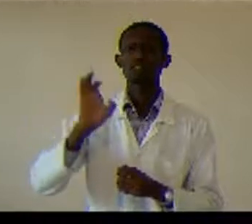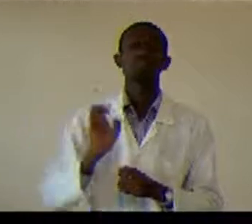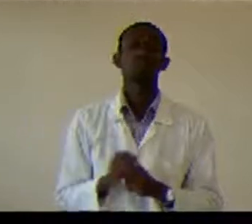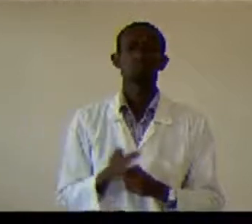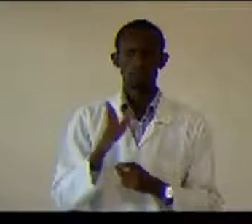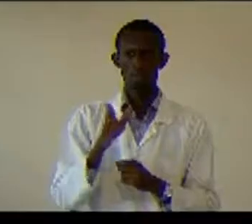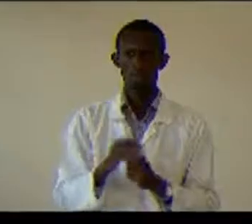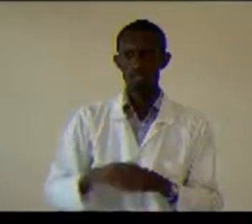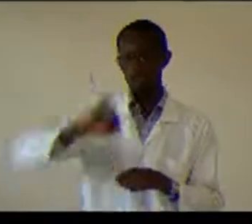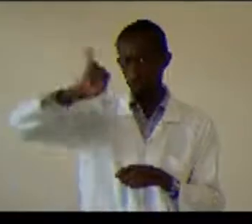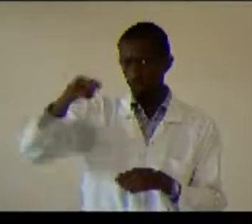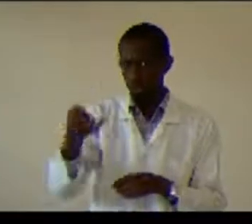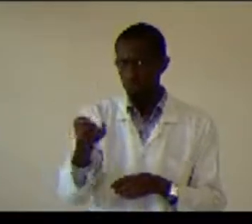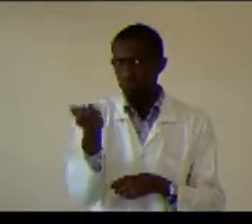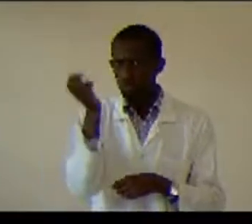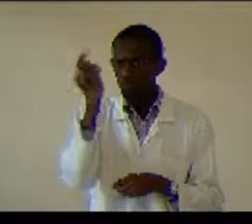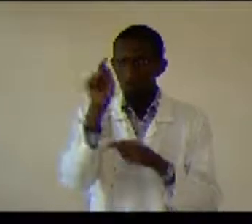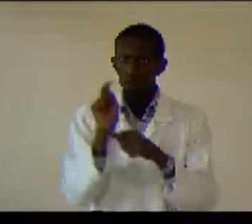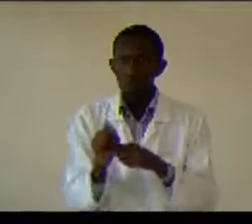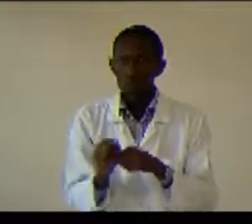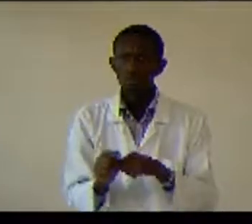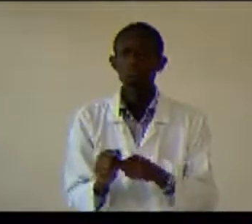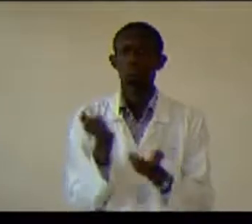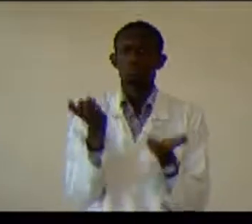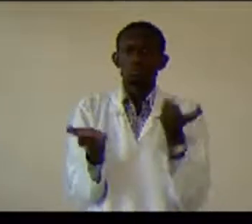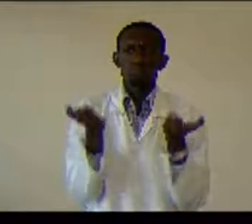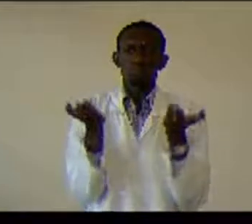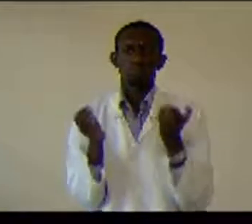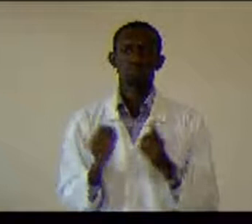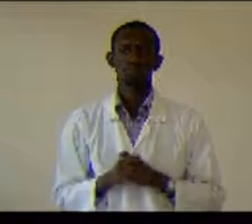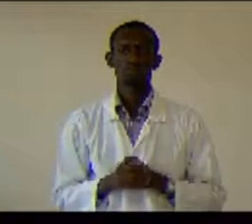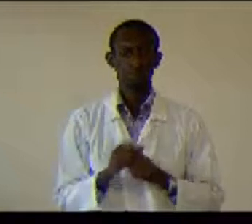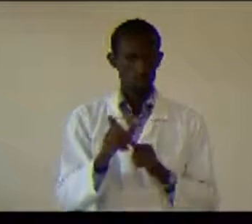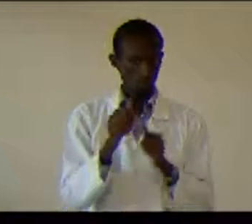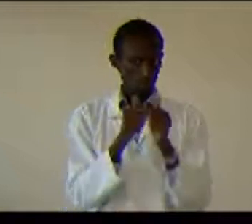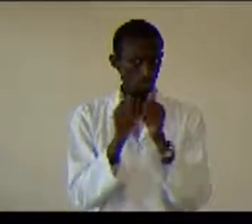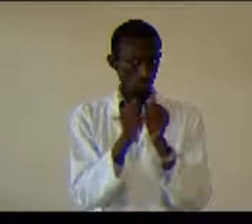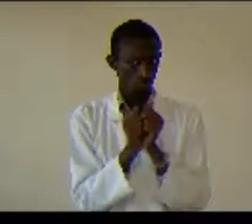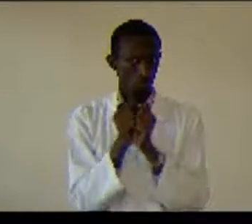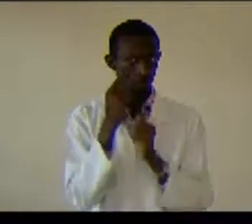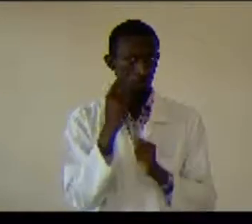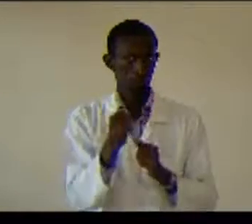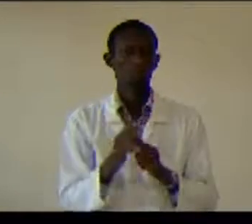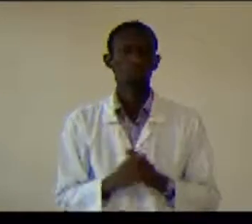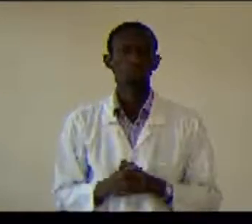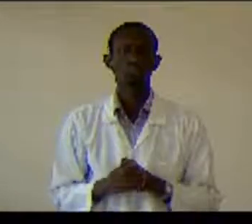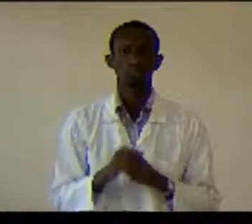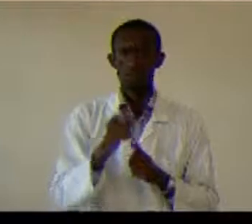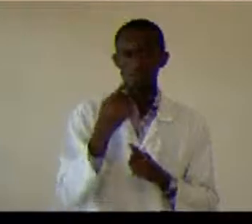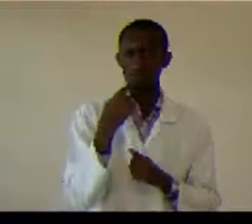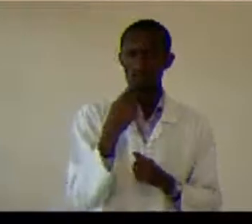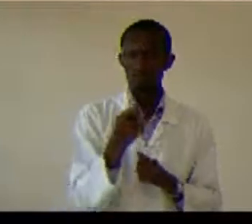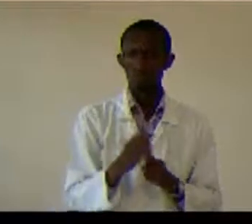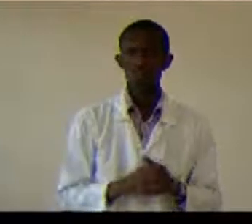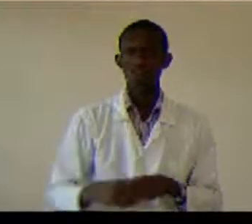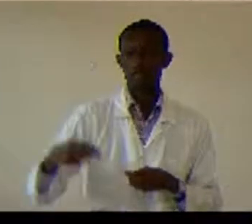by what? By kilogram. And so if you come back with me here, that's why we are saying